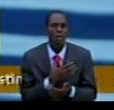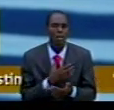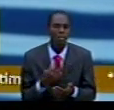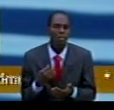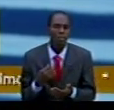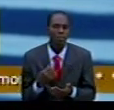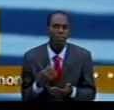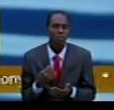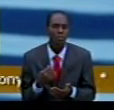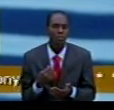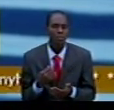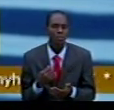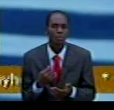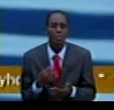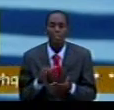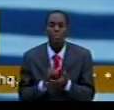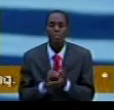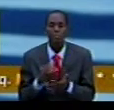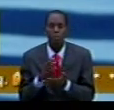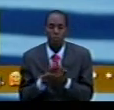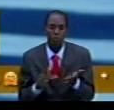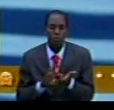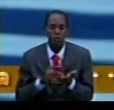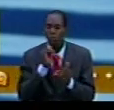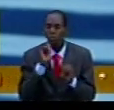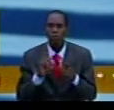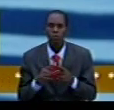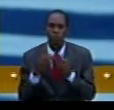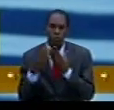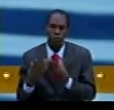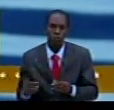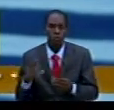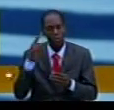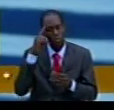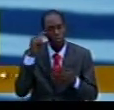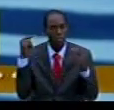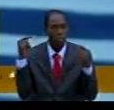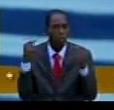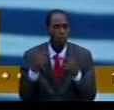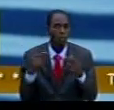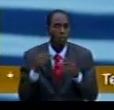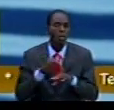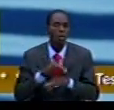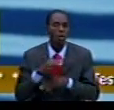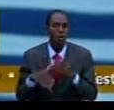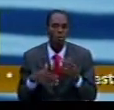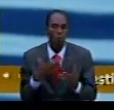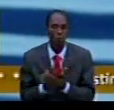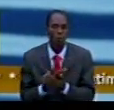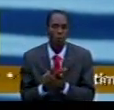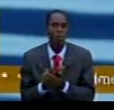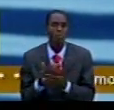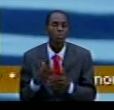couldn't even relieve the headache at all. So there was, you know, the doctor was just saying, don't worry,